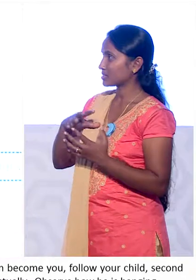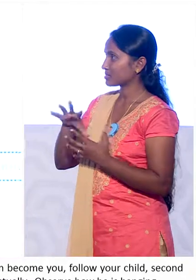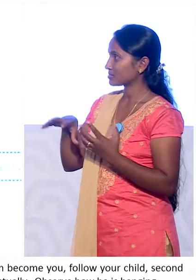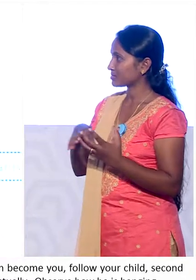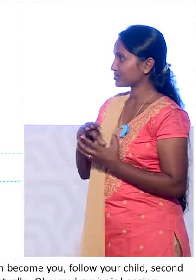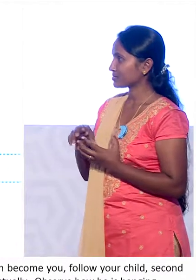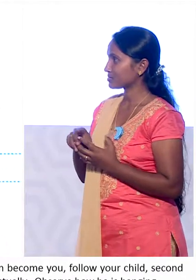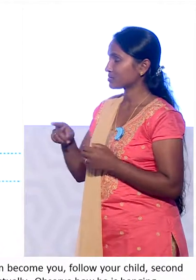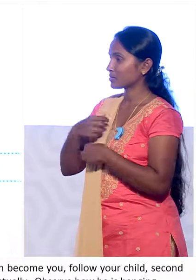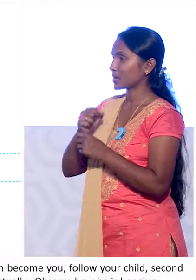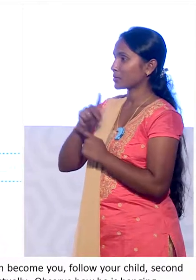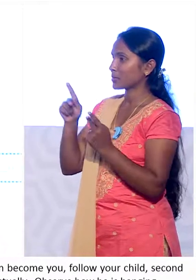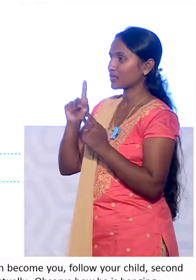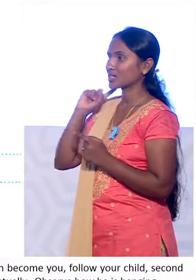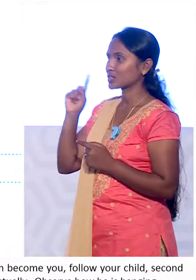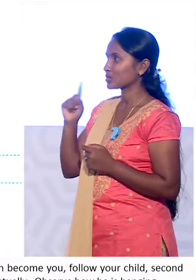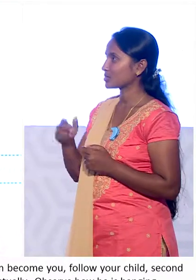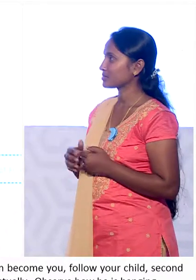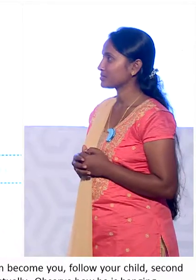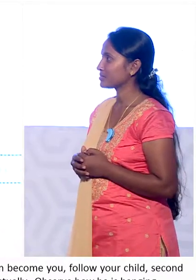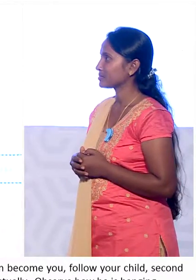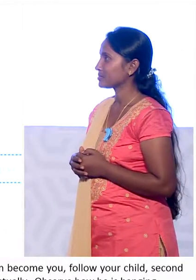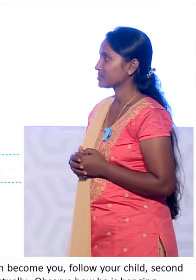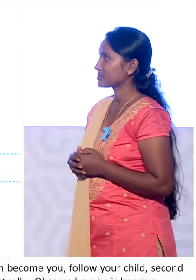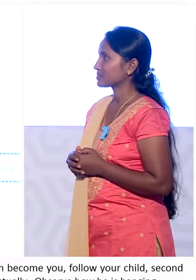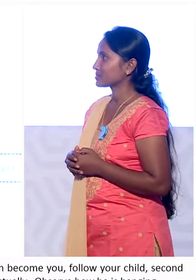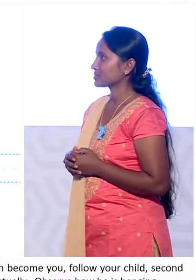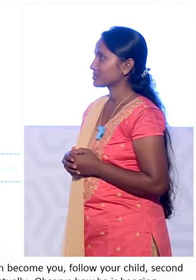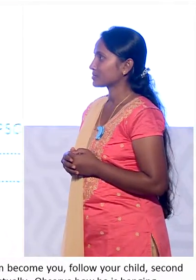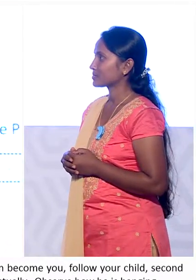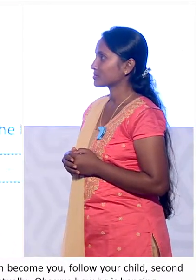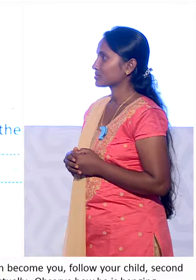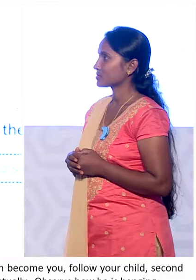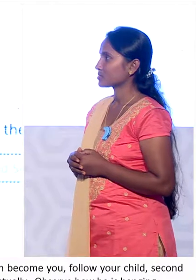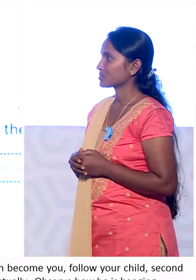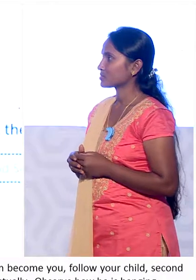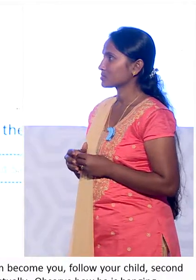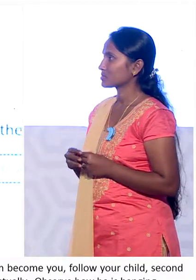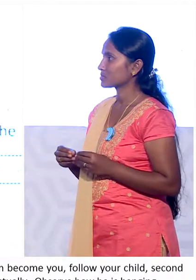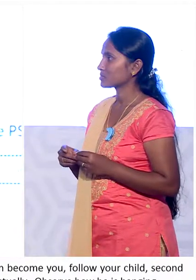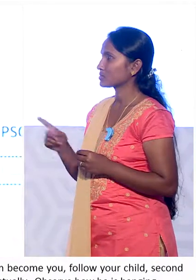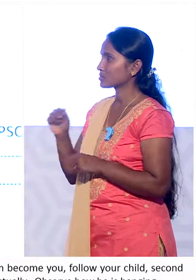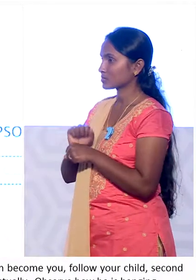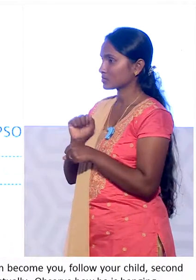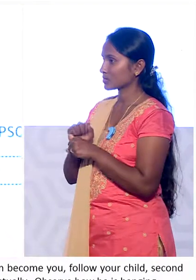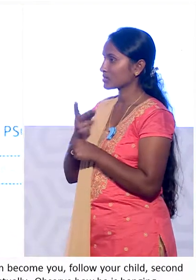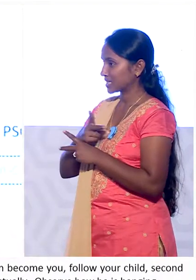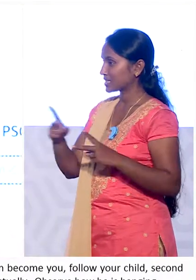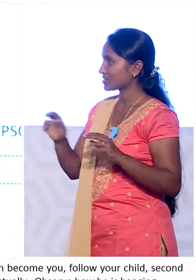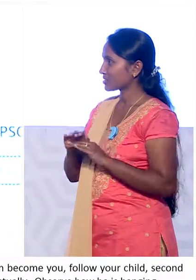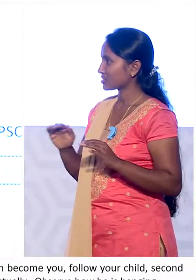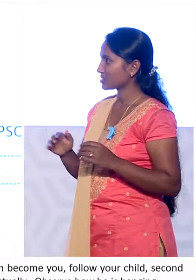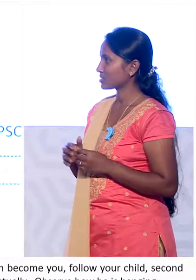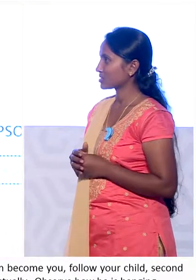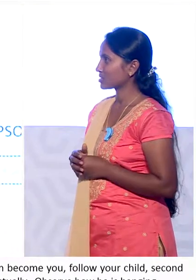I said, this makes perfect sense. So I went home, and the behavioral therapists that were working with my kid were doing the opposite. And they were making him sit